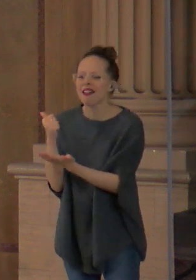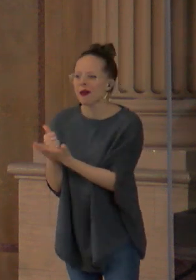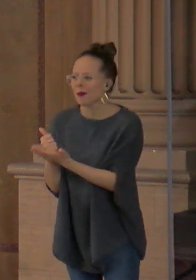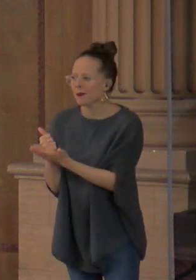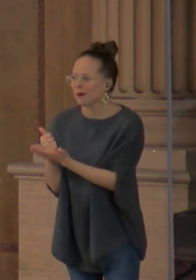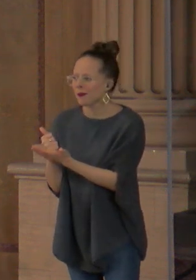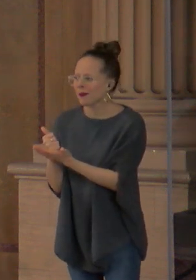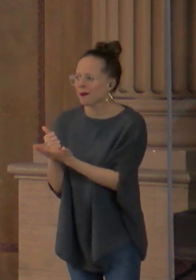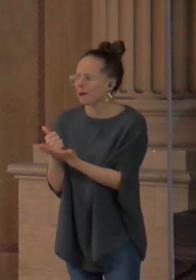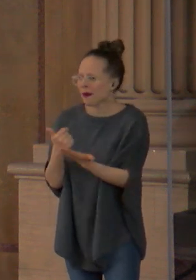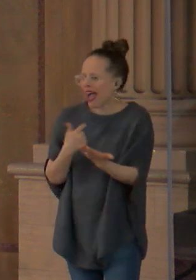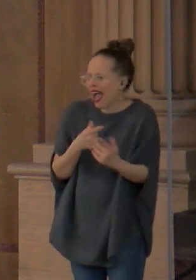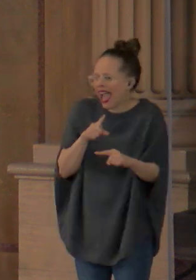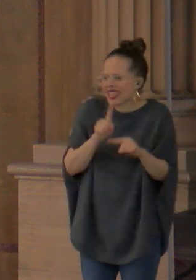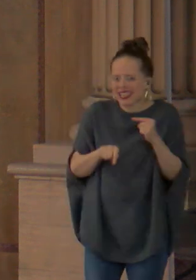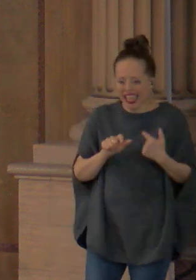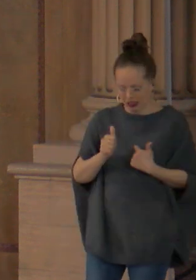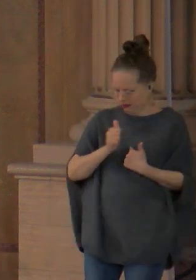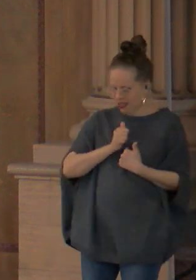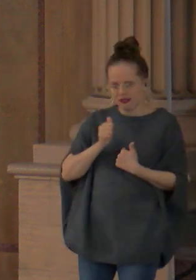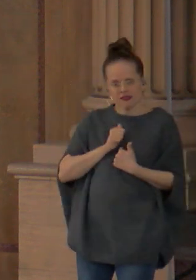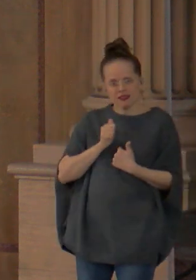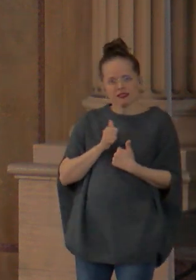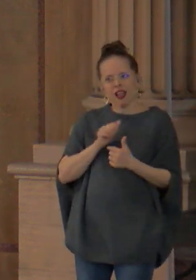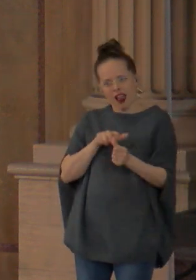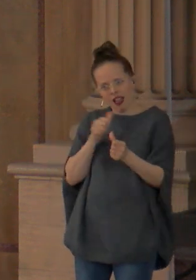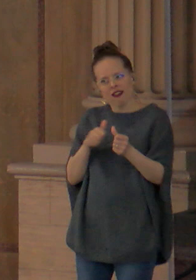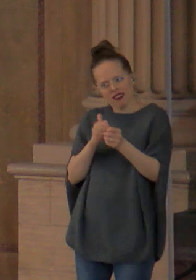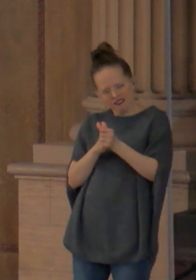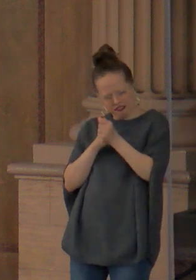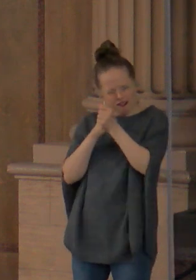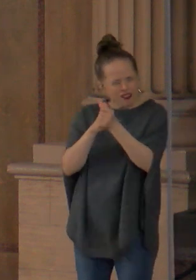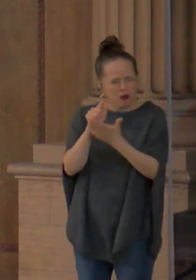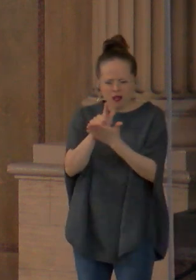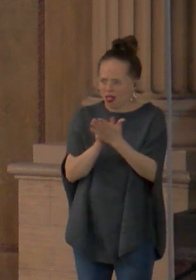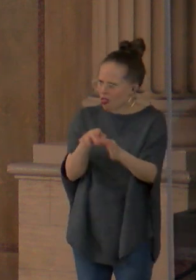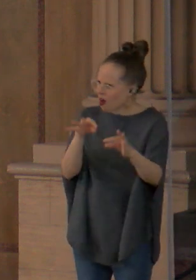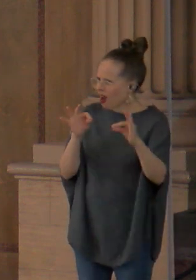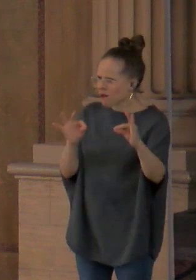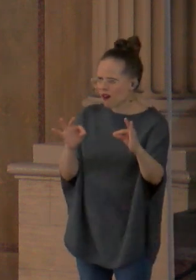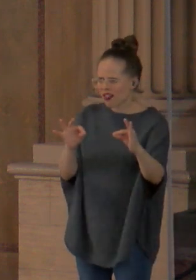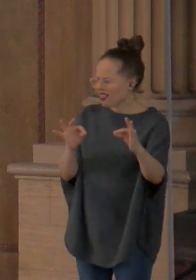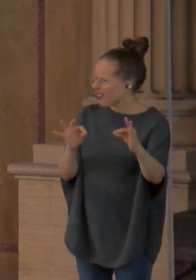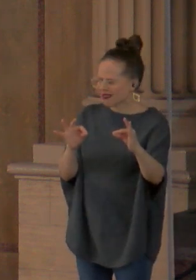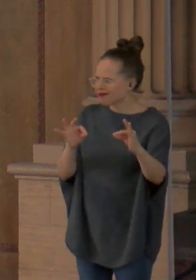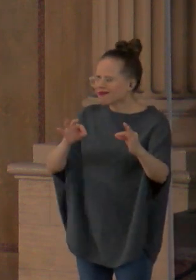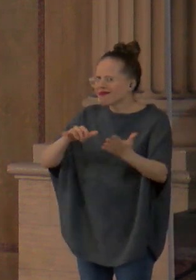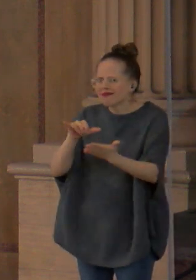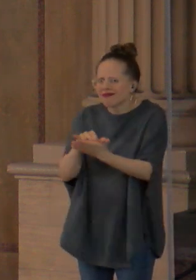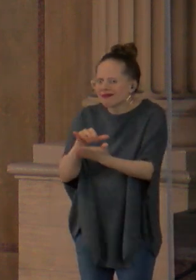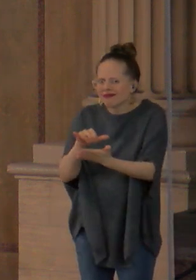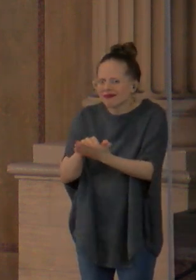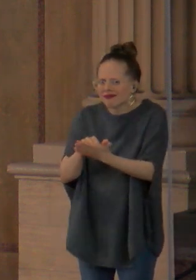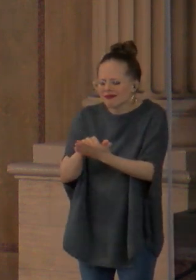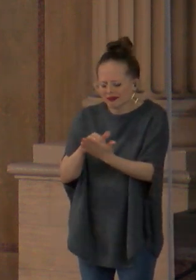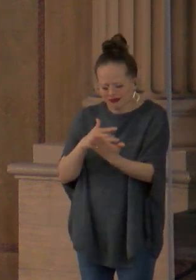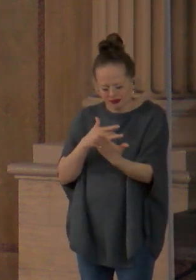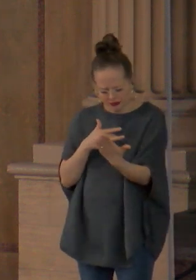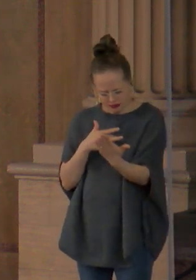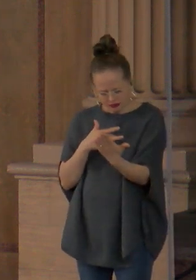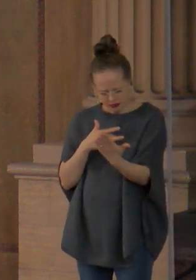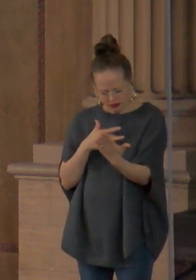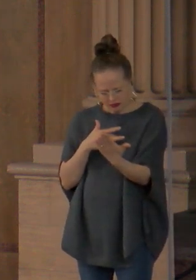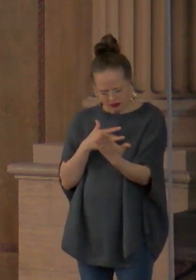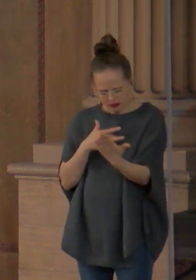can't do this on my own. And in fact, knowing myself, knowing my heart, and hearing about this holiness of God, if my obedience gets me there,